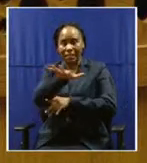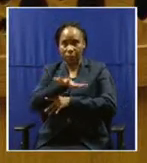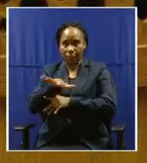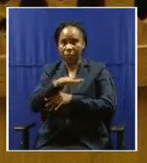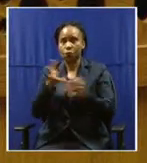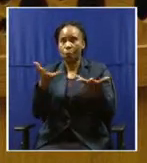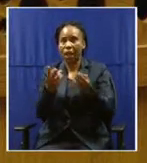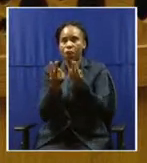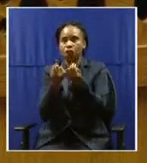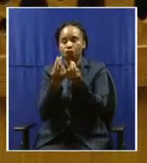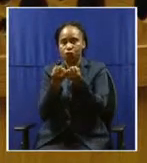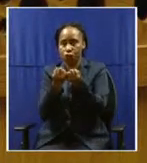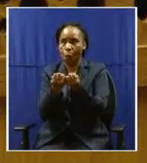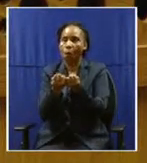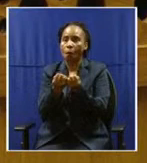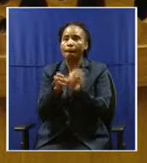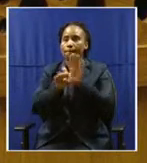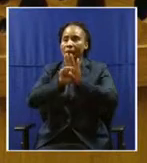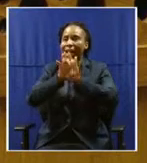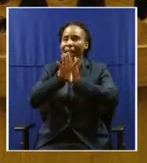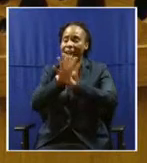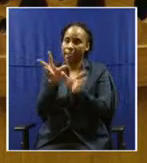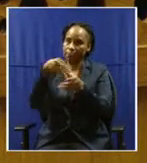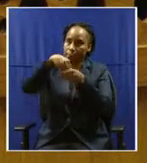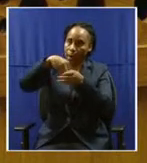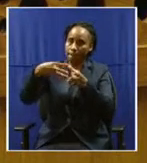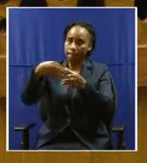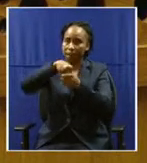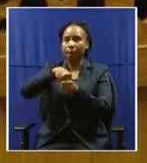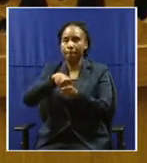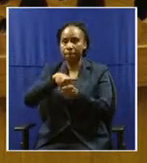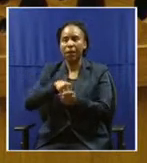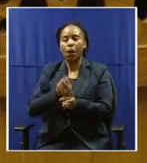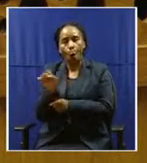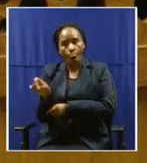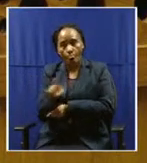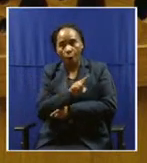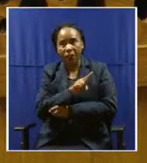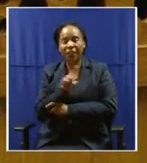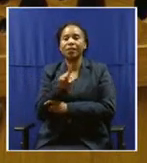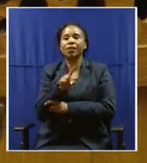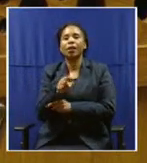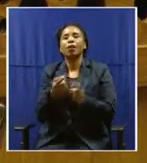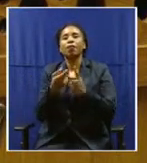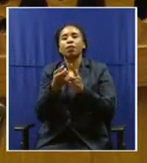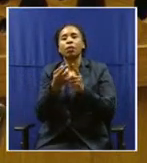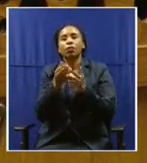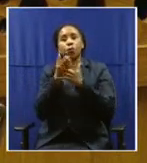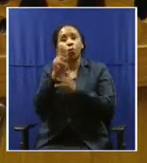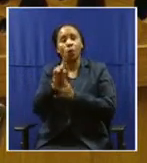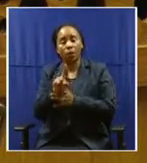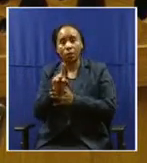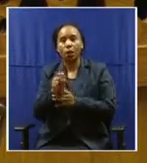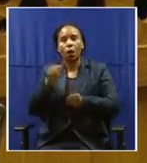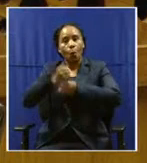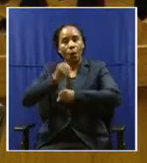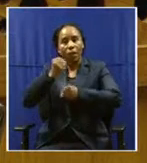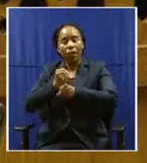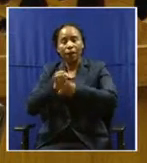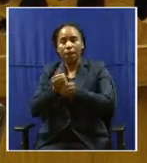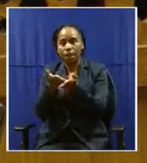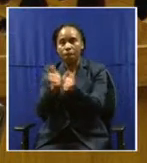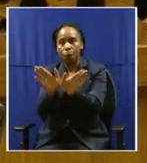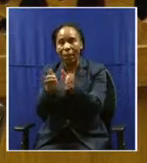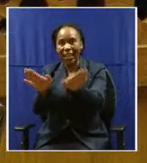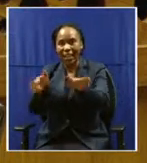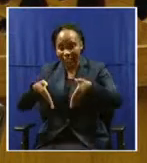market. This work is being driven through Operation Vulindlela, which involves a team of